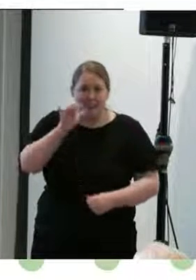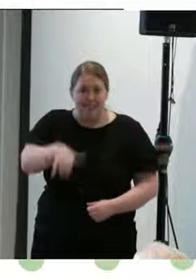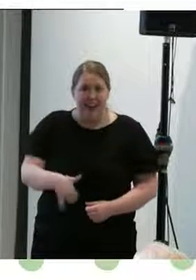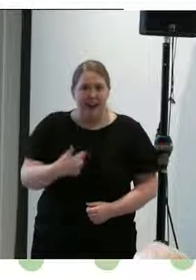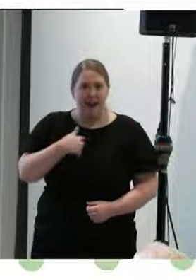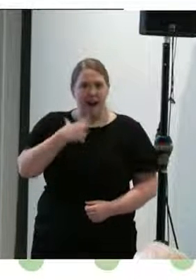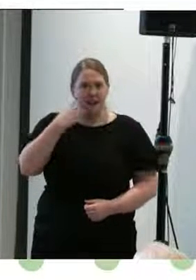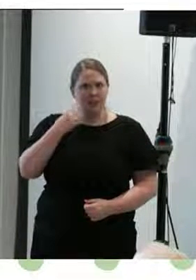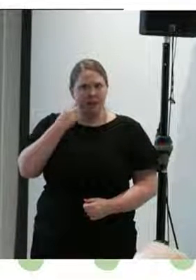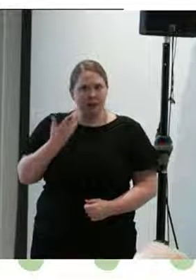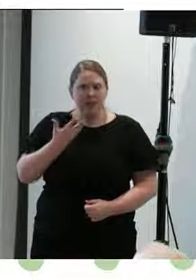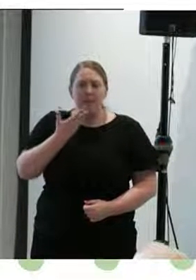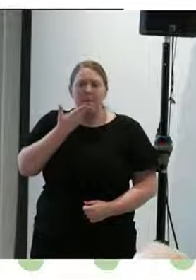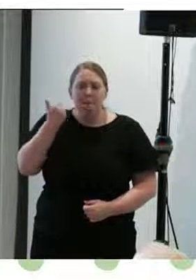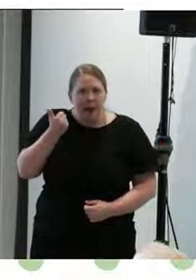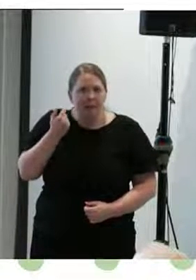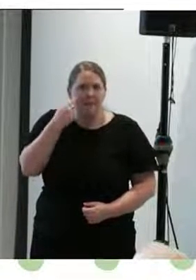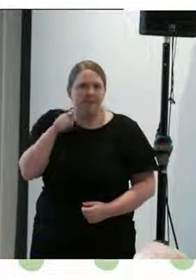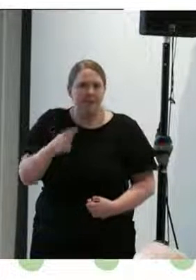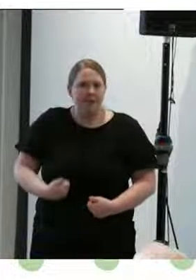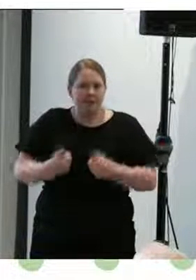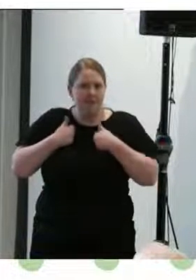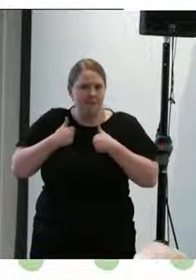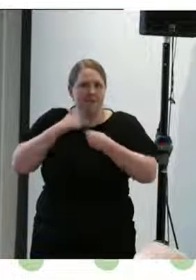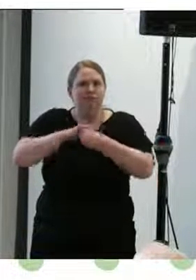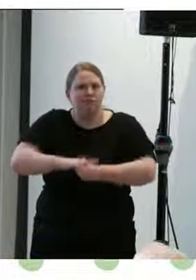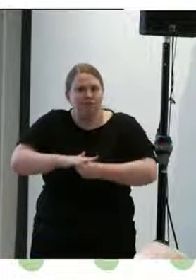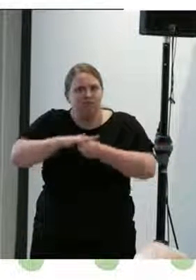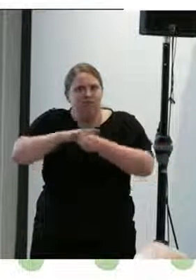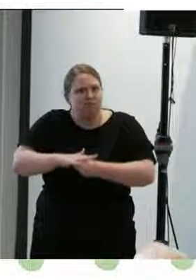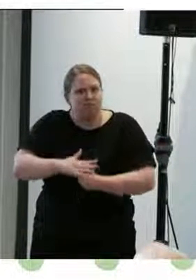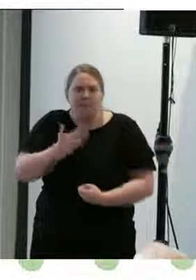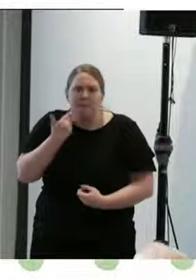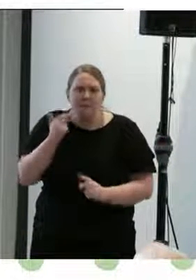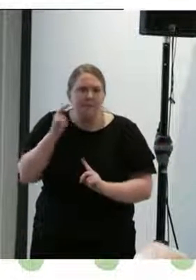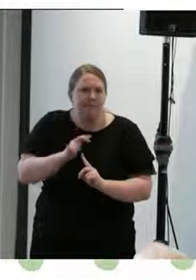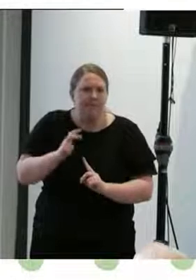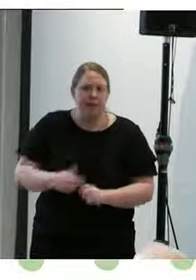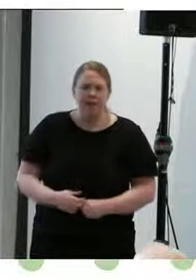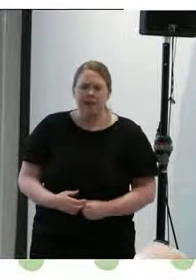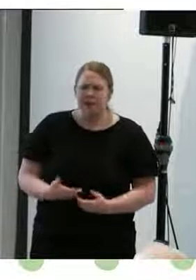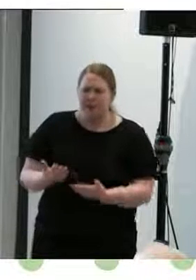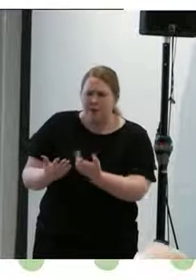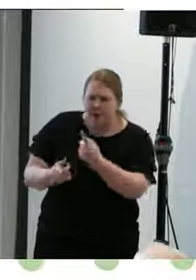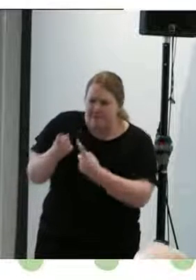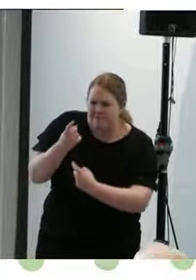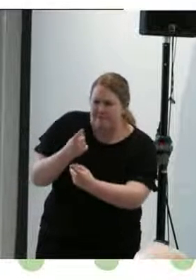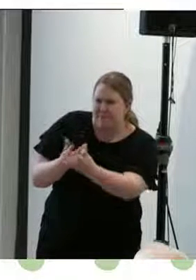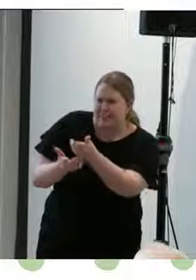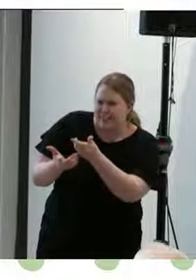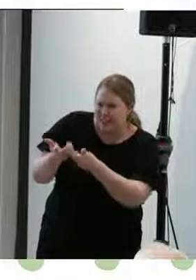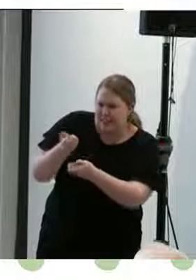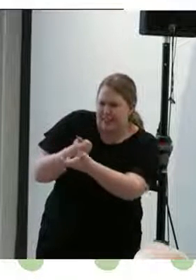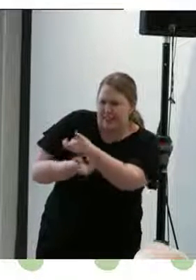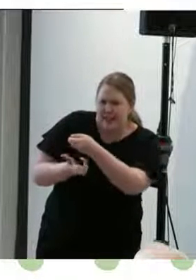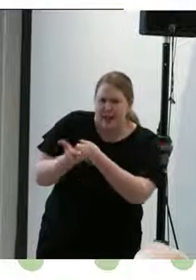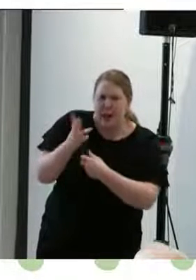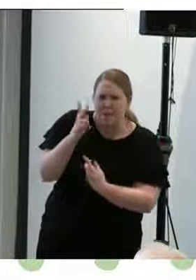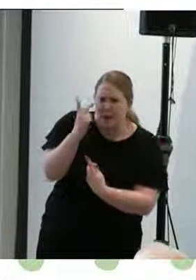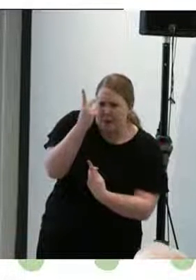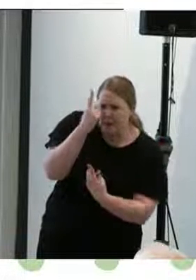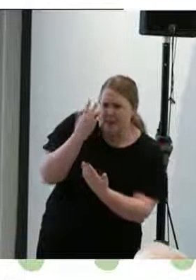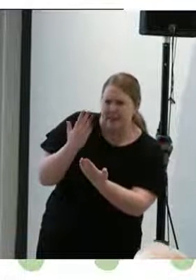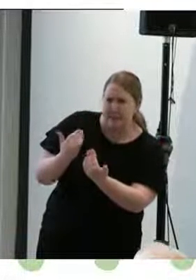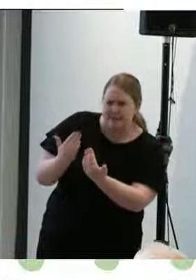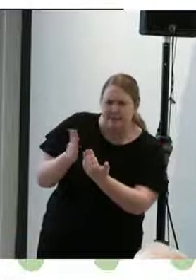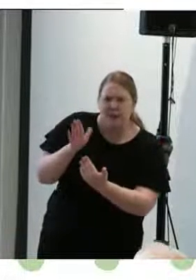stress. And so I try to get her to talk a little bit more about politics and to think about how this view of suffering